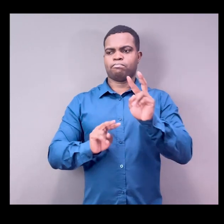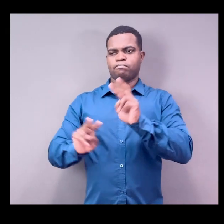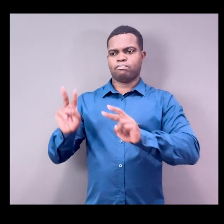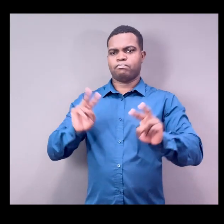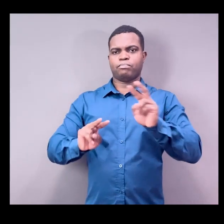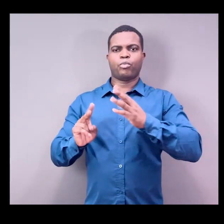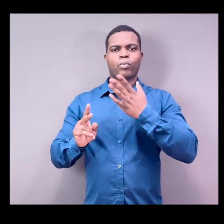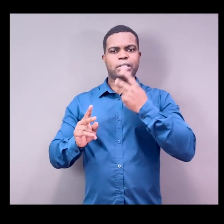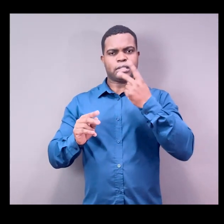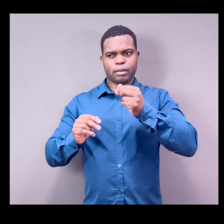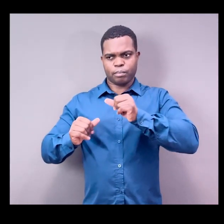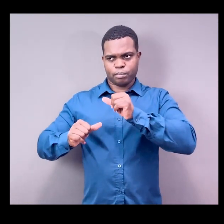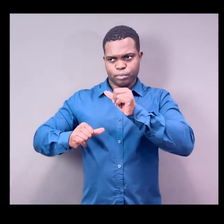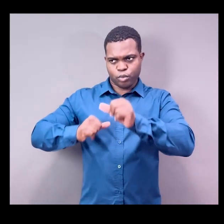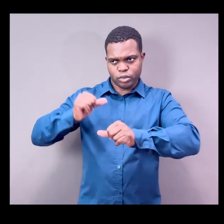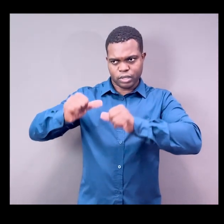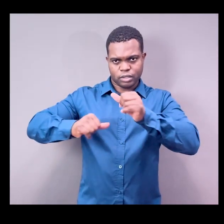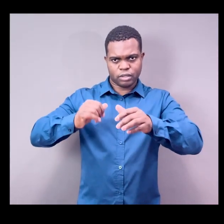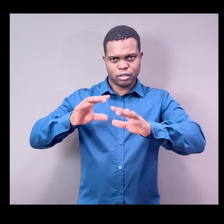process is